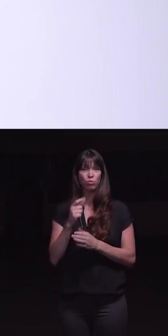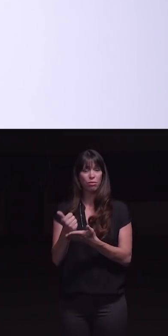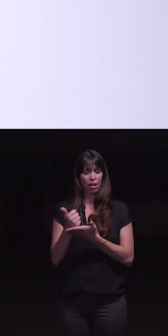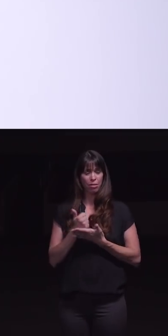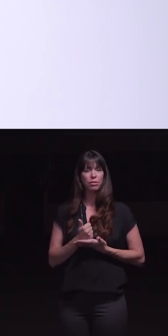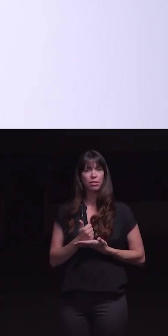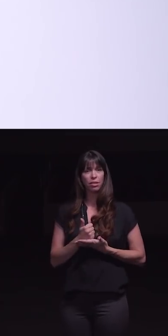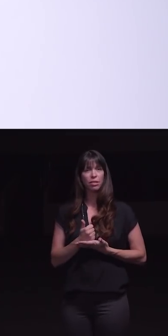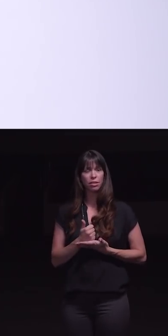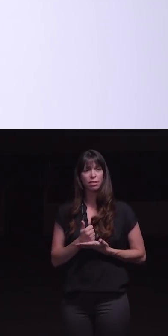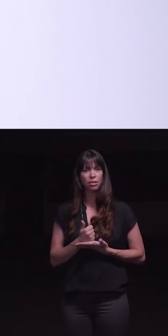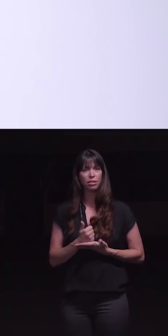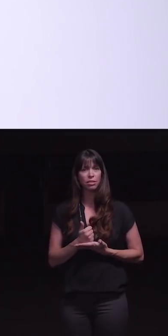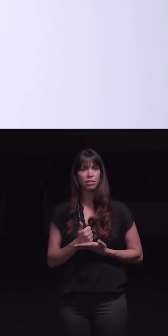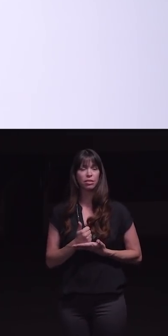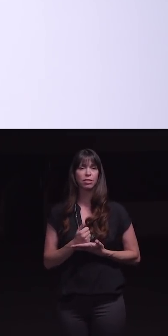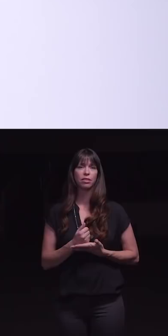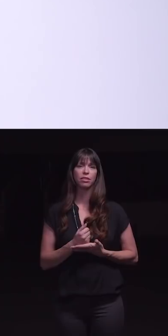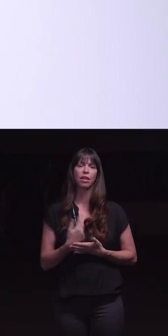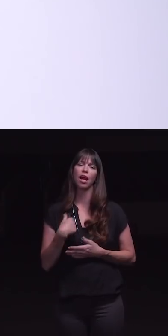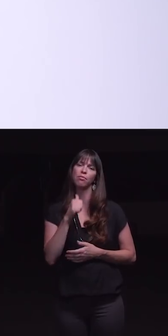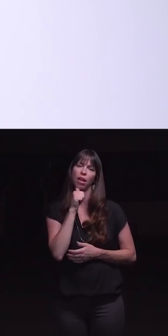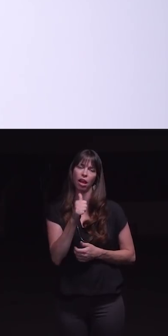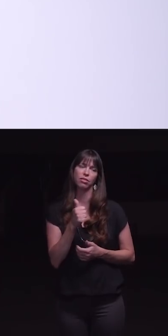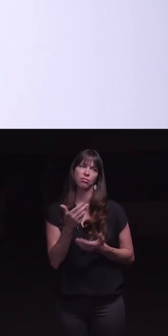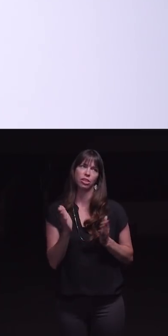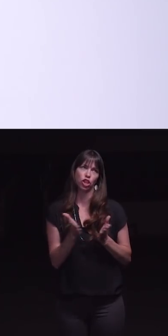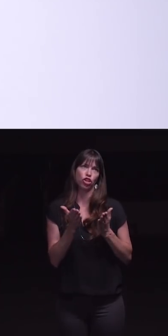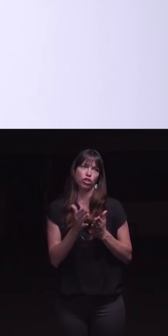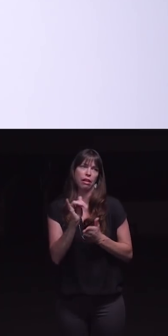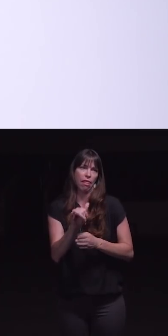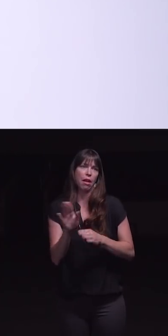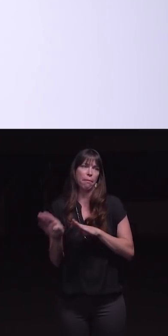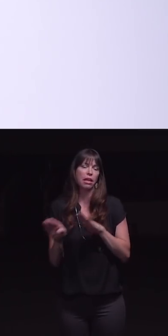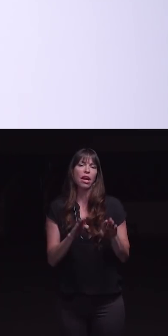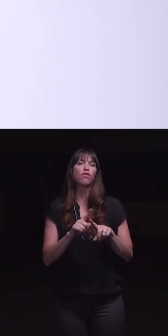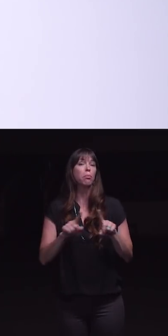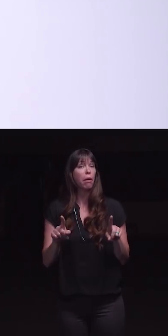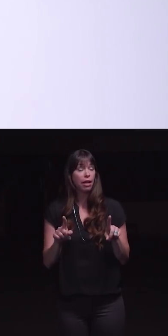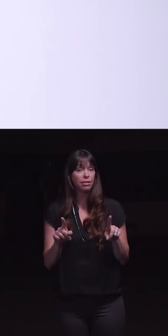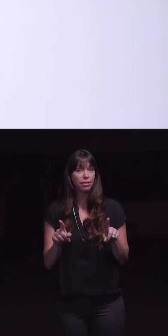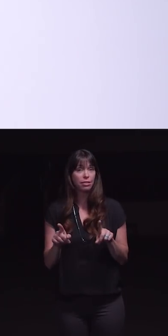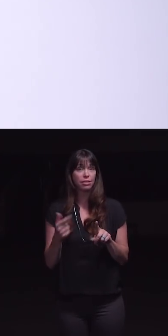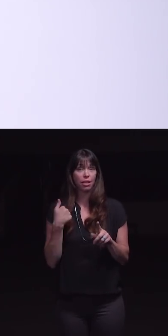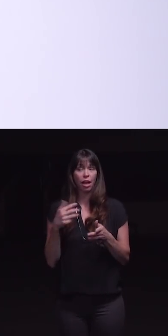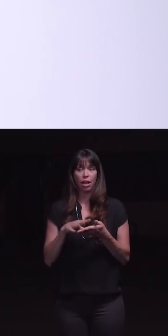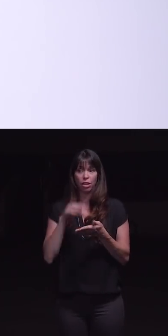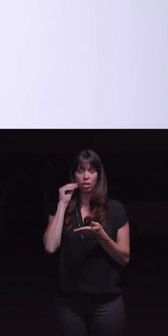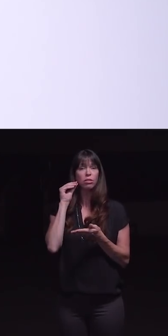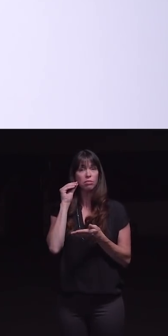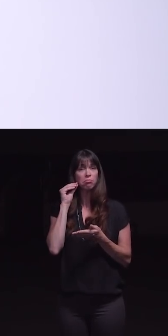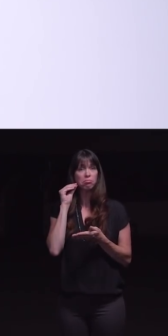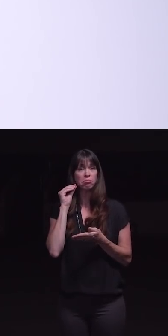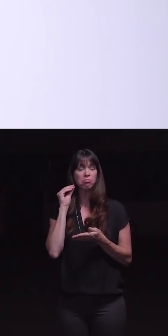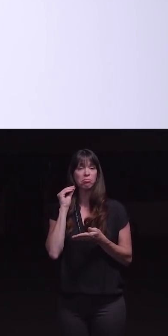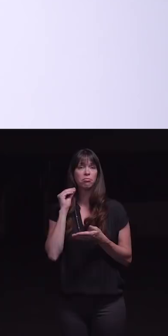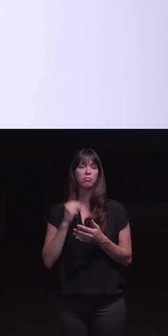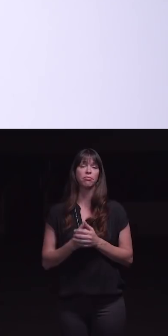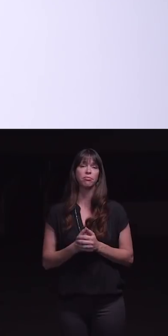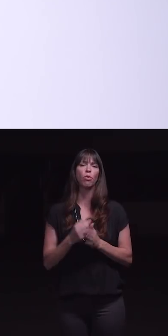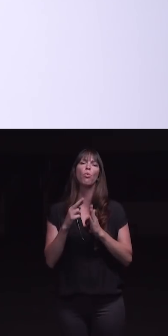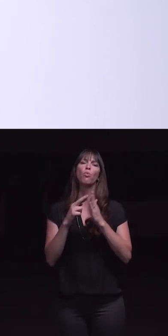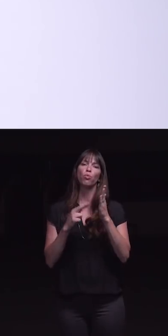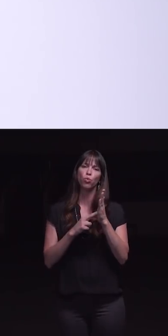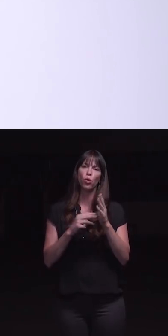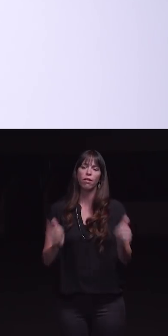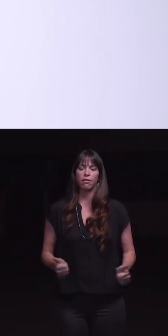really helped me. I'm not encouraging you to imitate her, but I'll tell you what came out of it. I got a rule